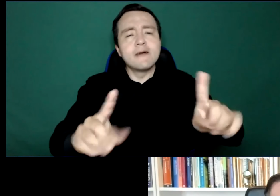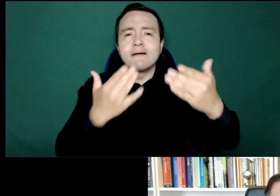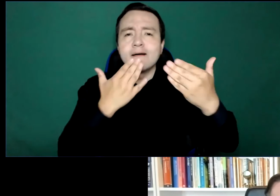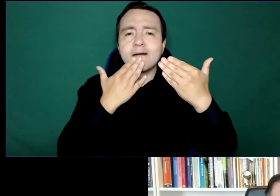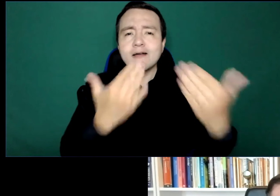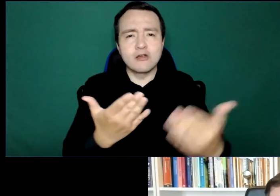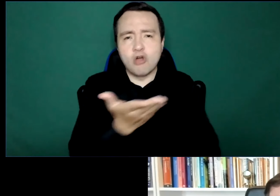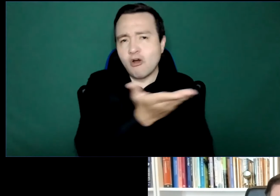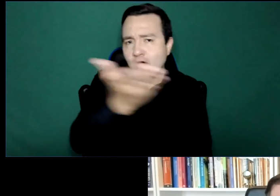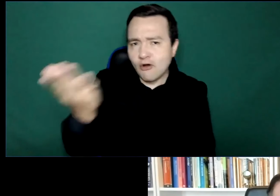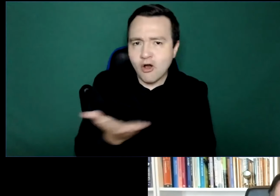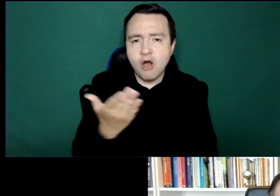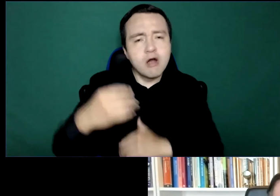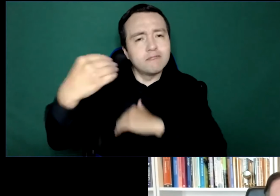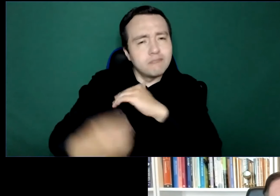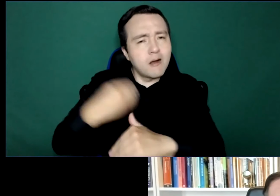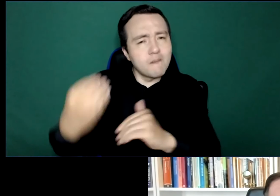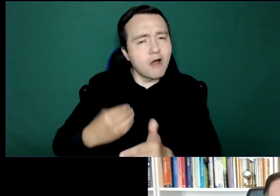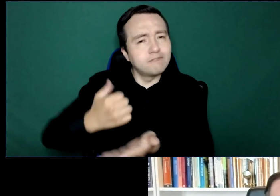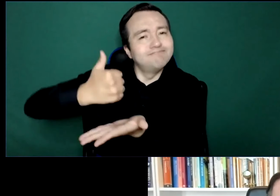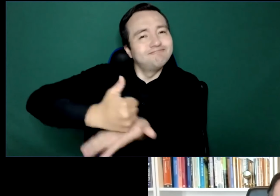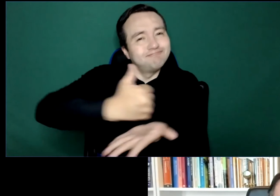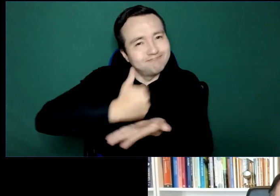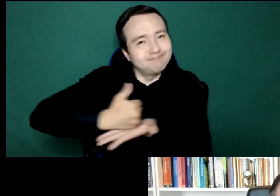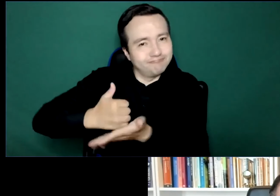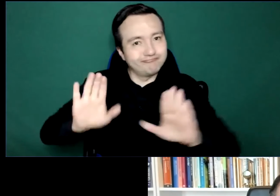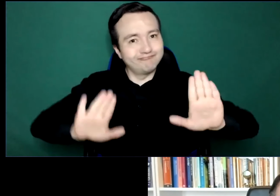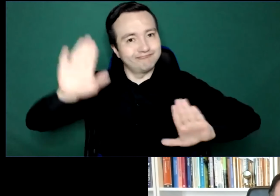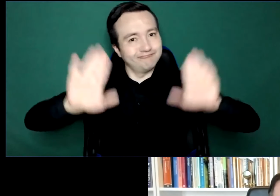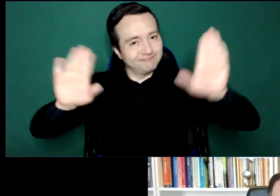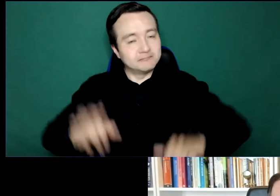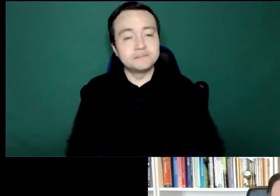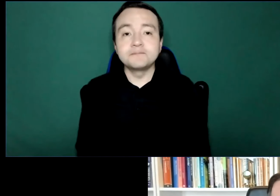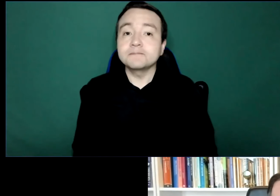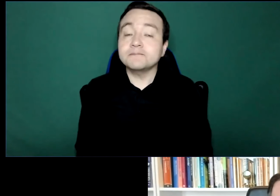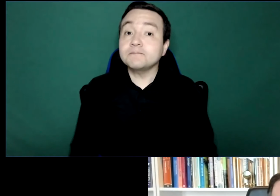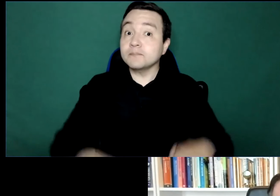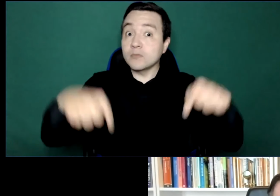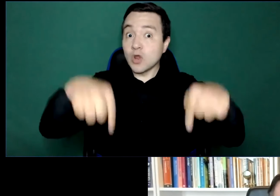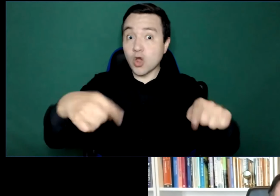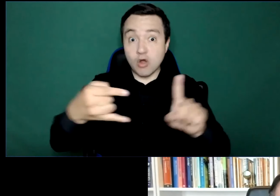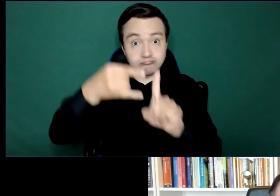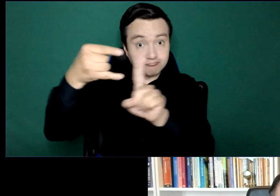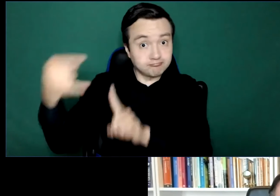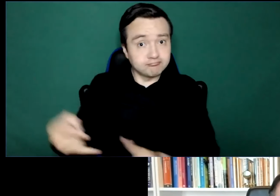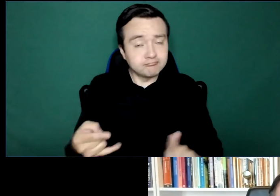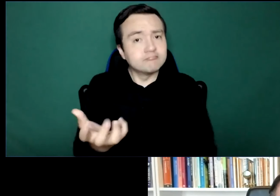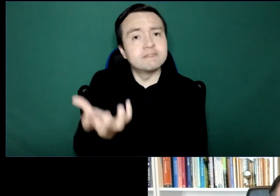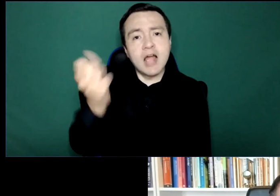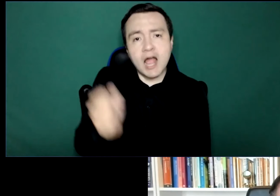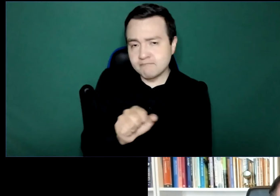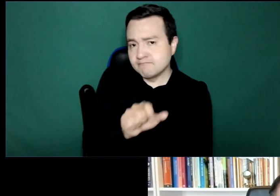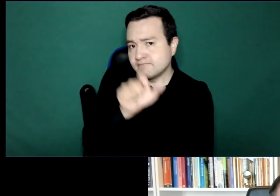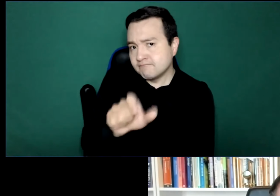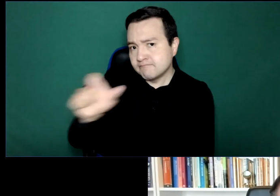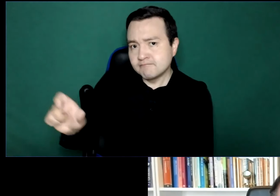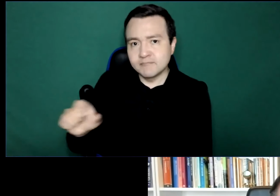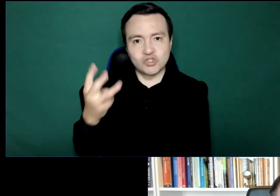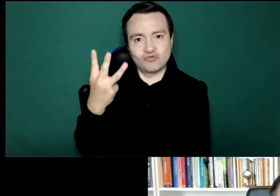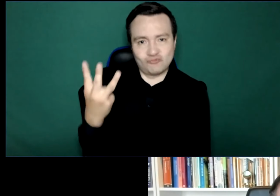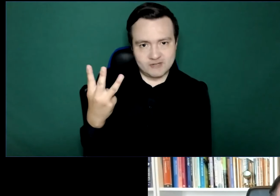Our webinar today will have 3 guest speakers. We will start with a presentation from